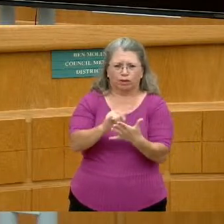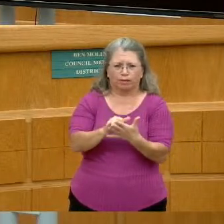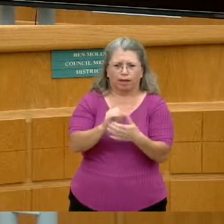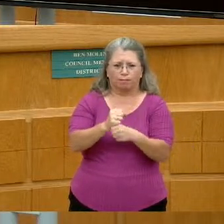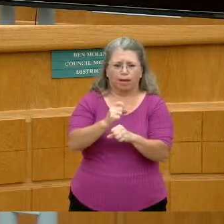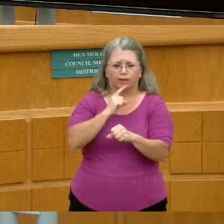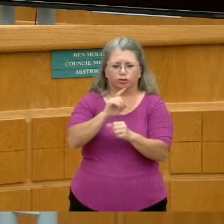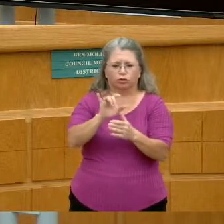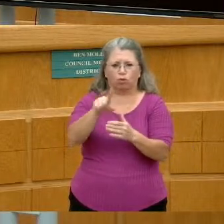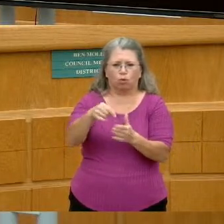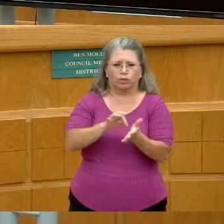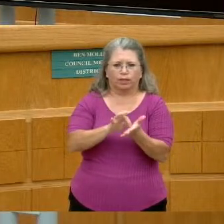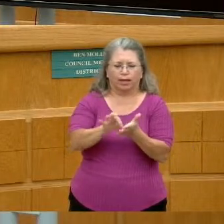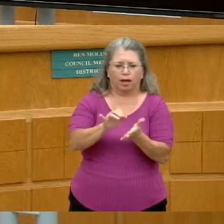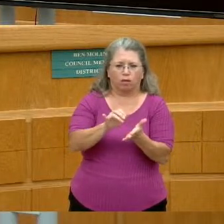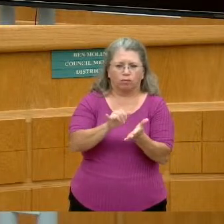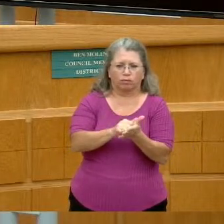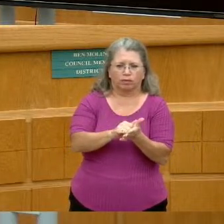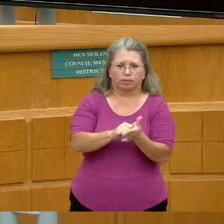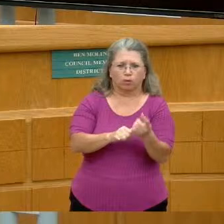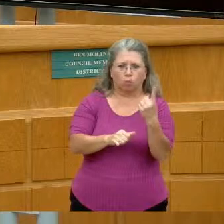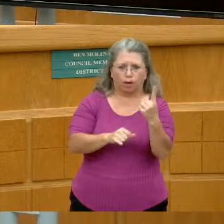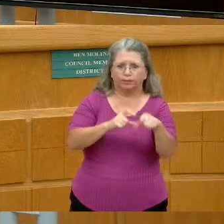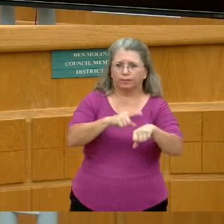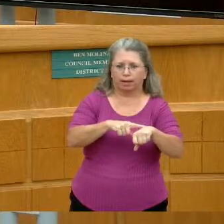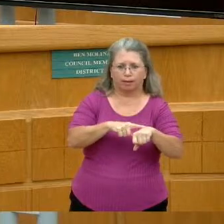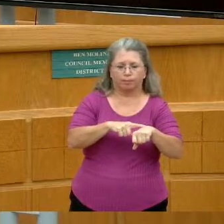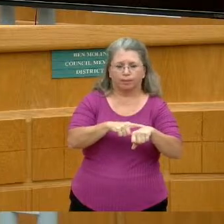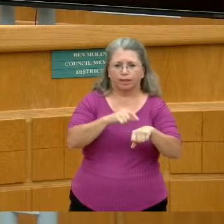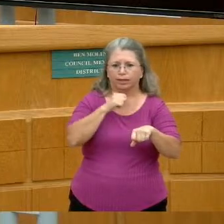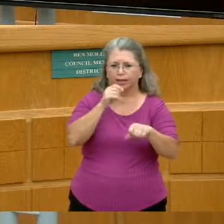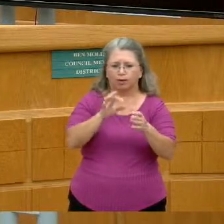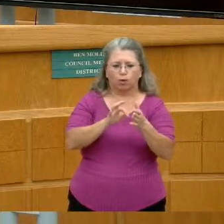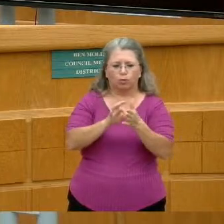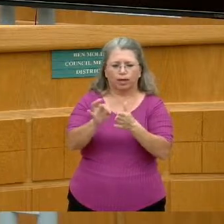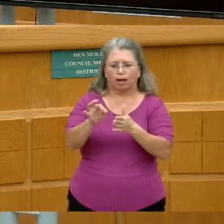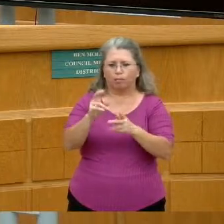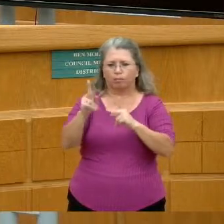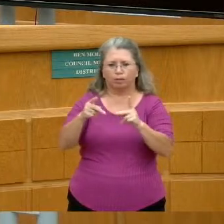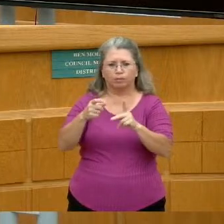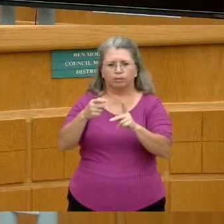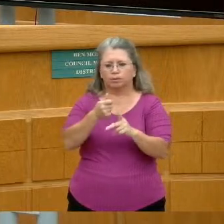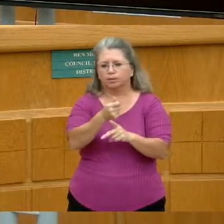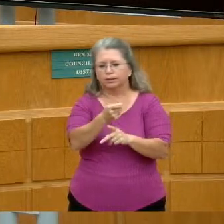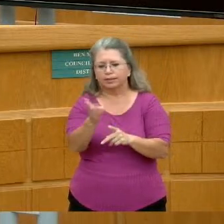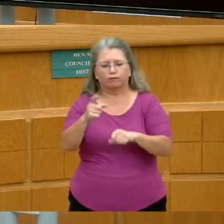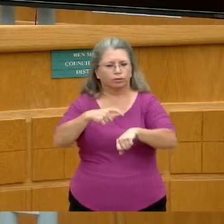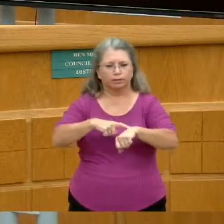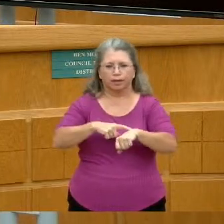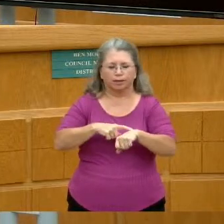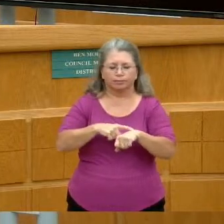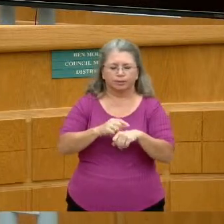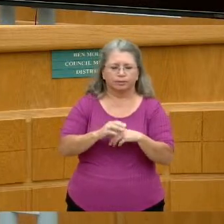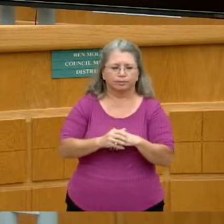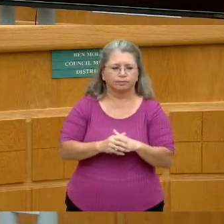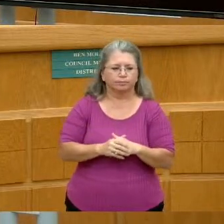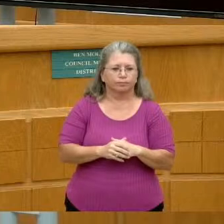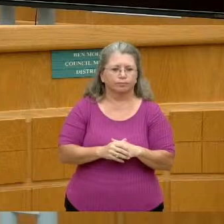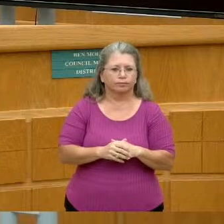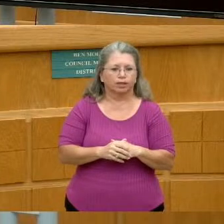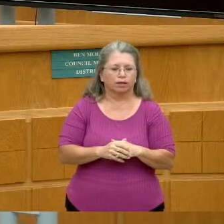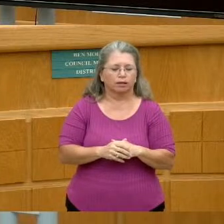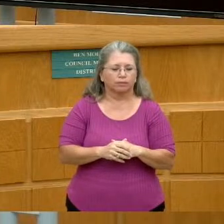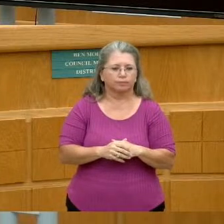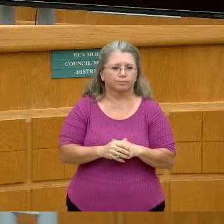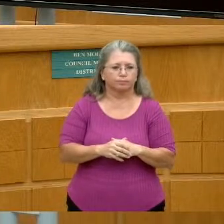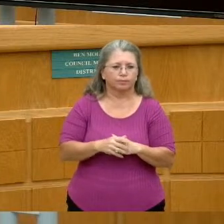counted, only one person can be counted in this number of how many cases that we're seeing. So